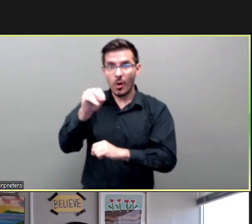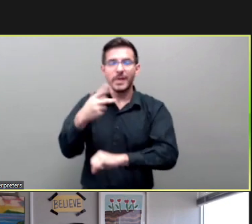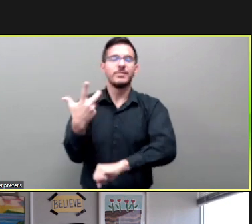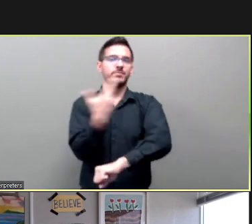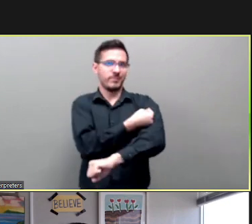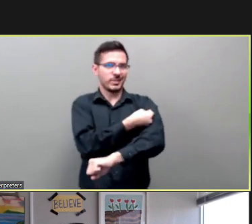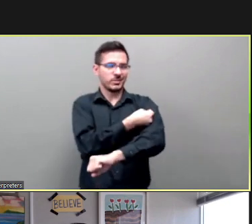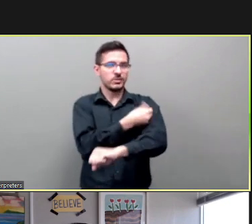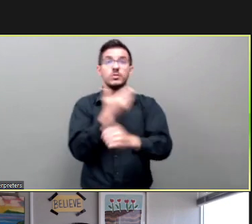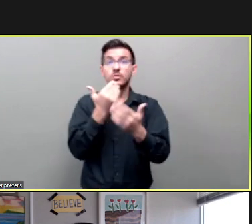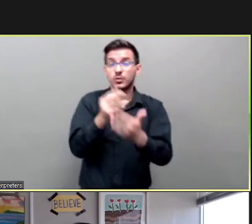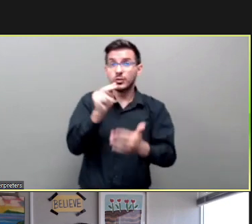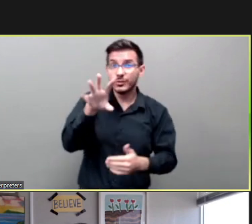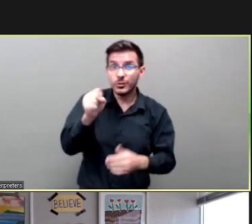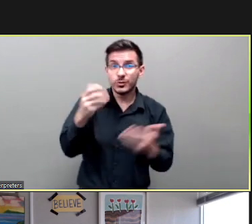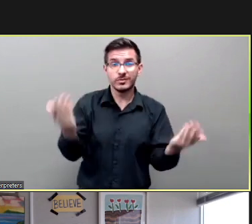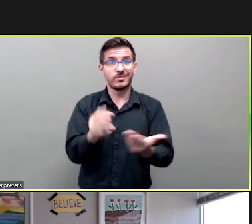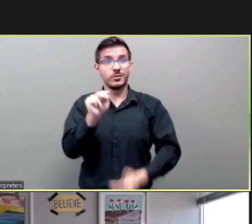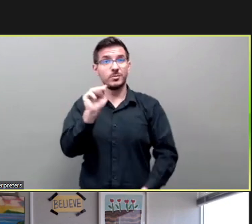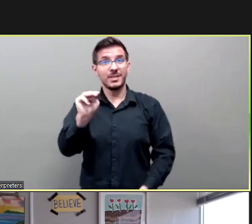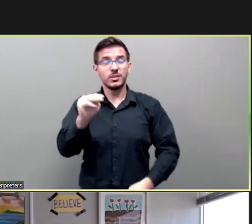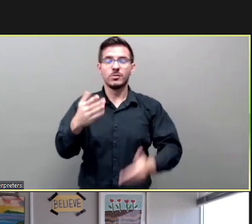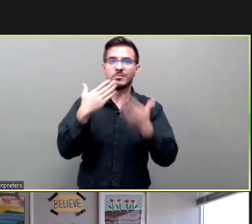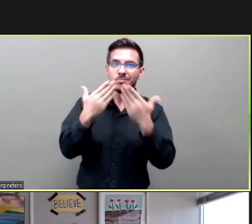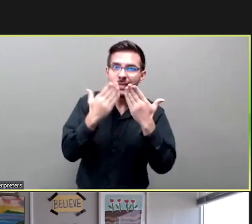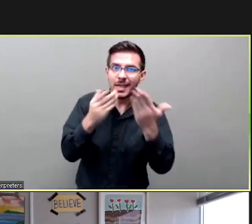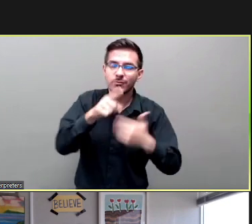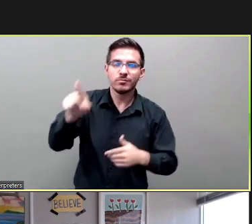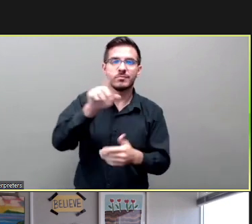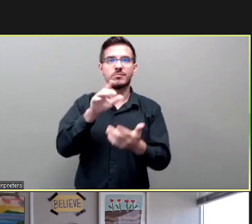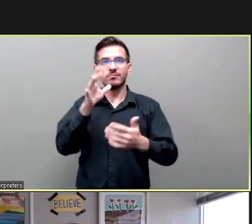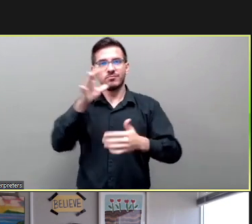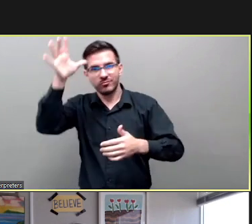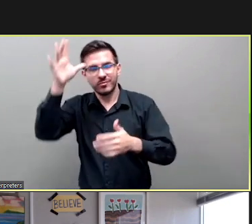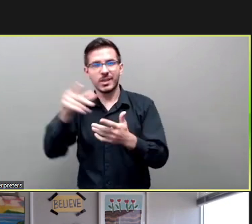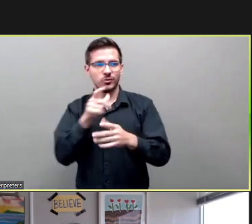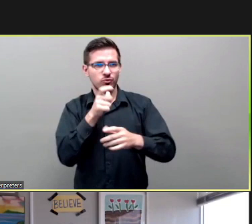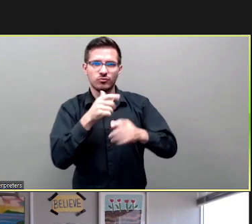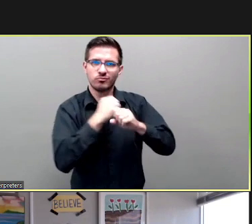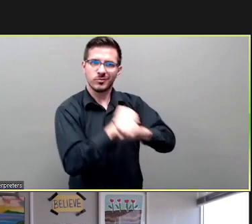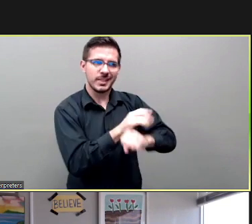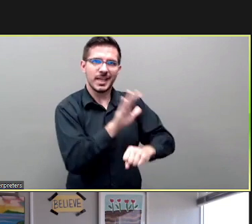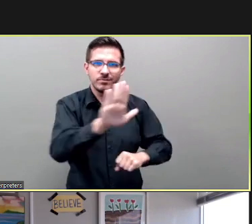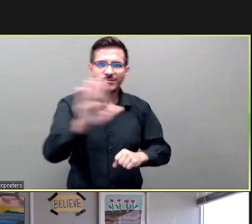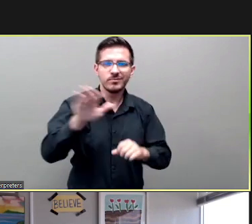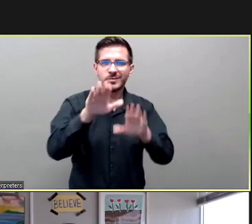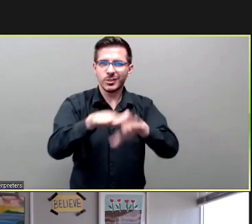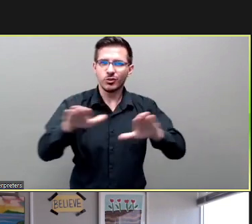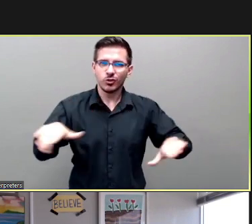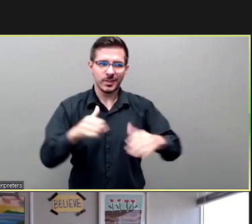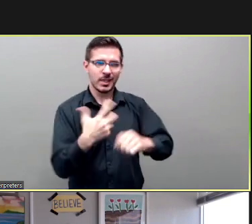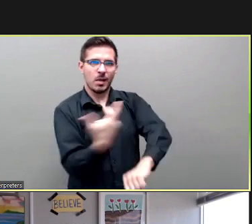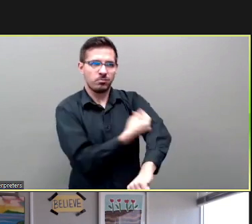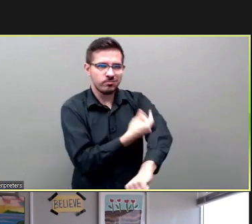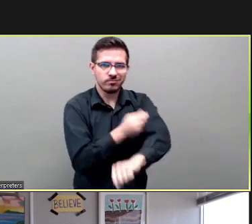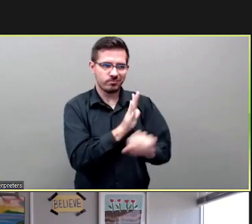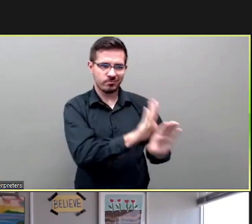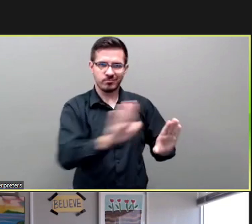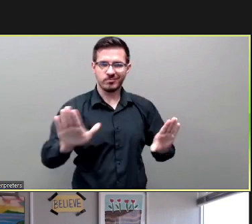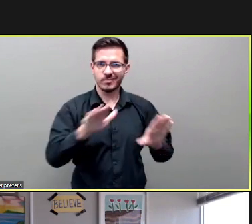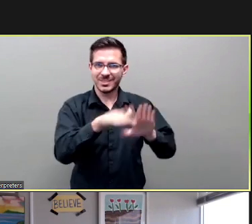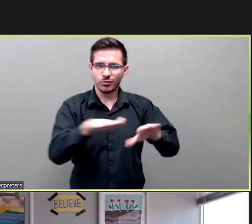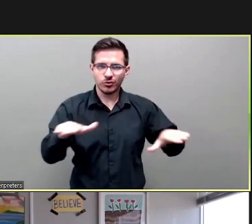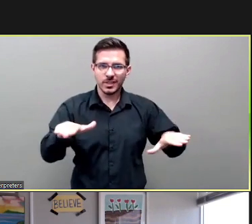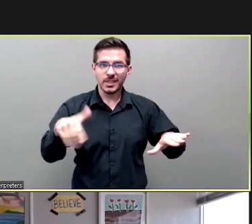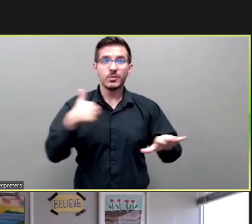you all the people out there who get their kids vaccinated and protect them. We ranked number 7 for polio vaccine